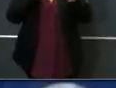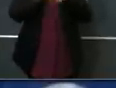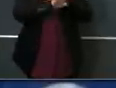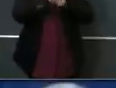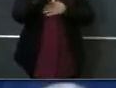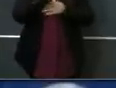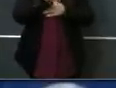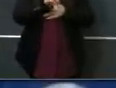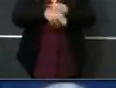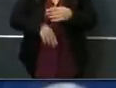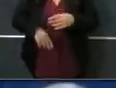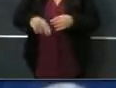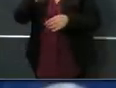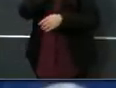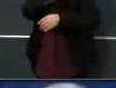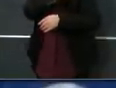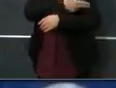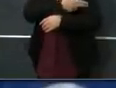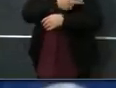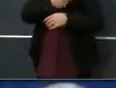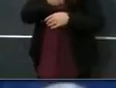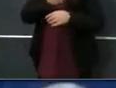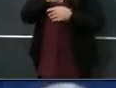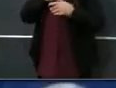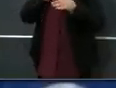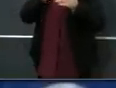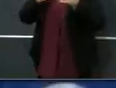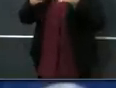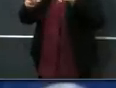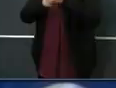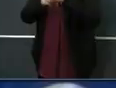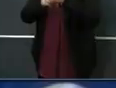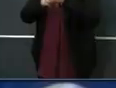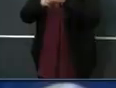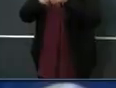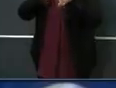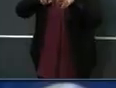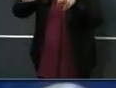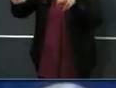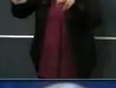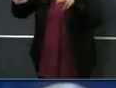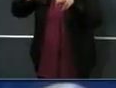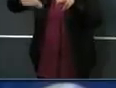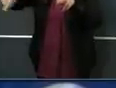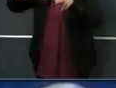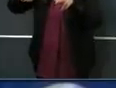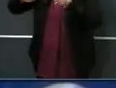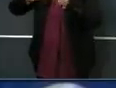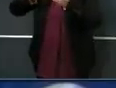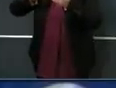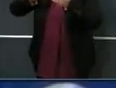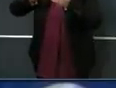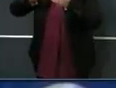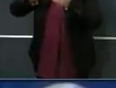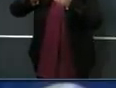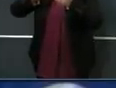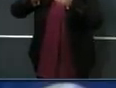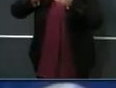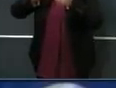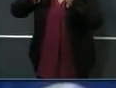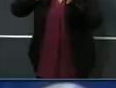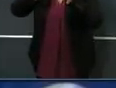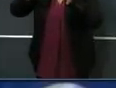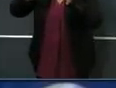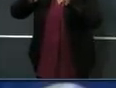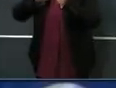hospitalizations are beginning to flatten, but still growing. And we're seeing ICUs bouncing back and forth, modest